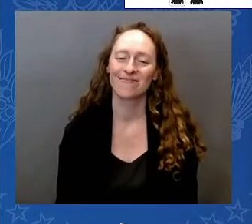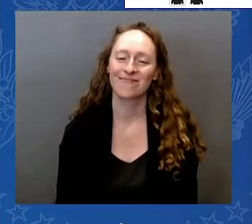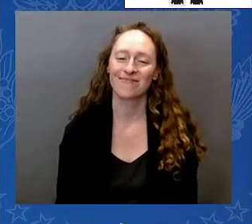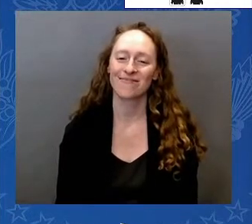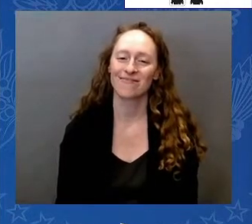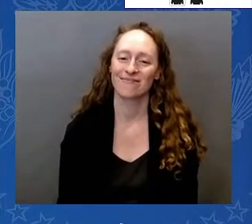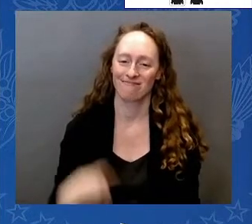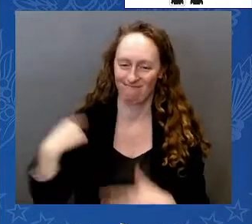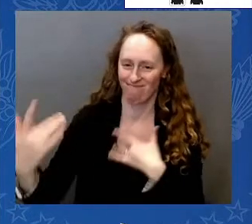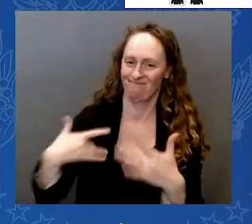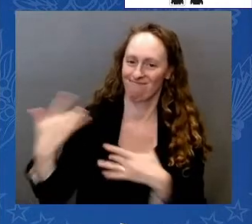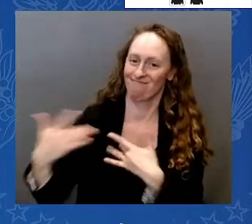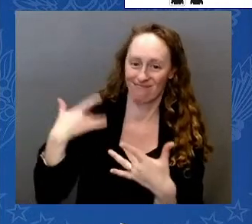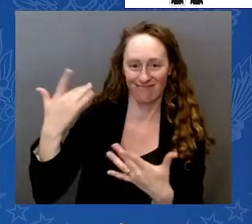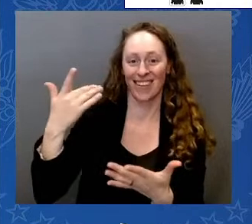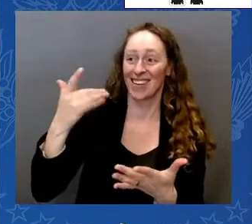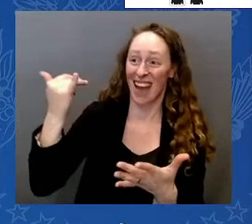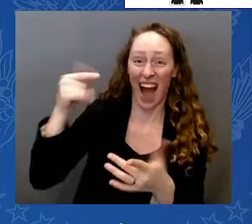we're here.